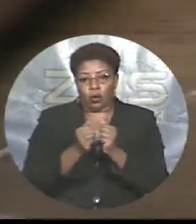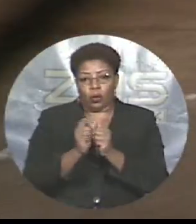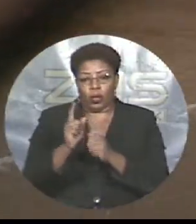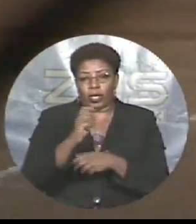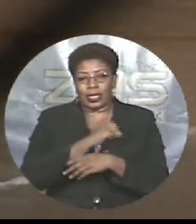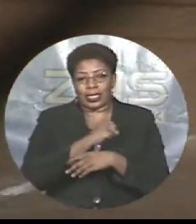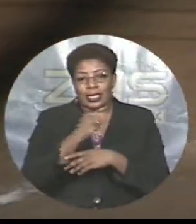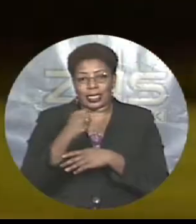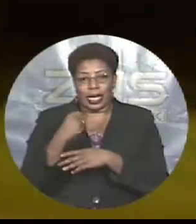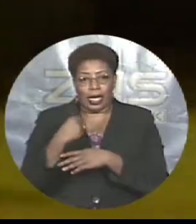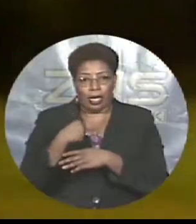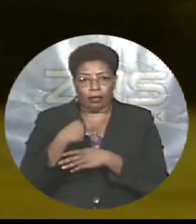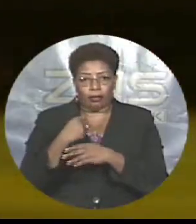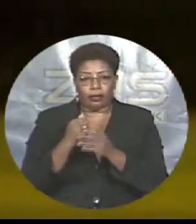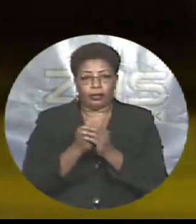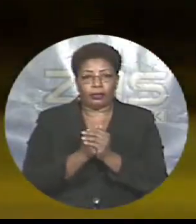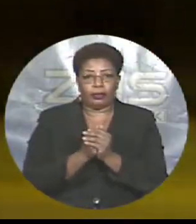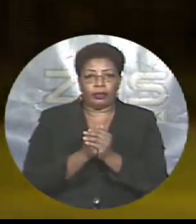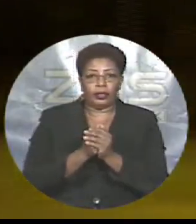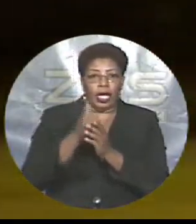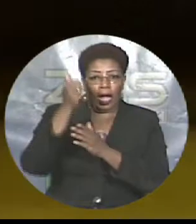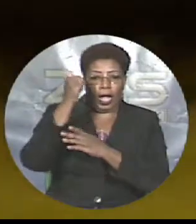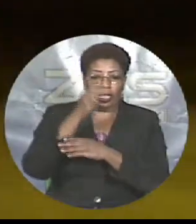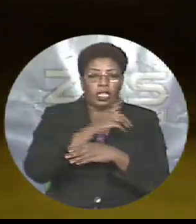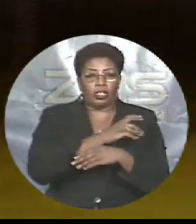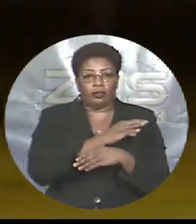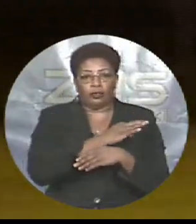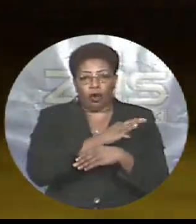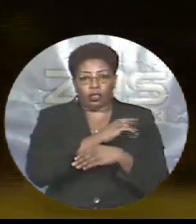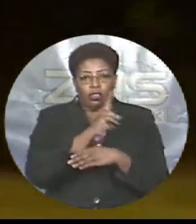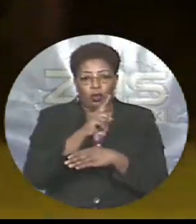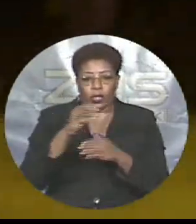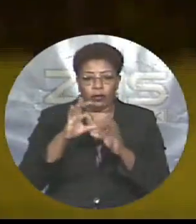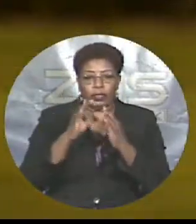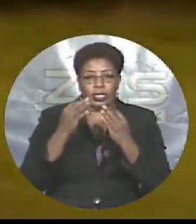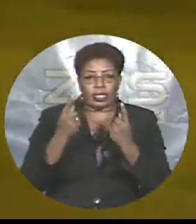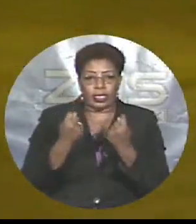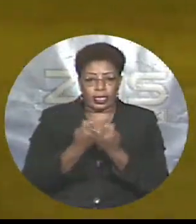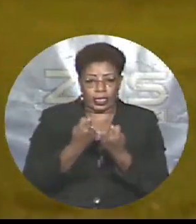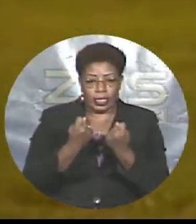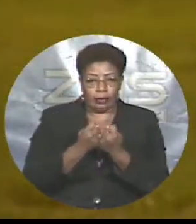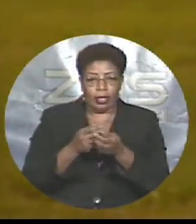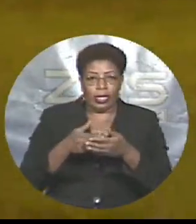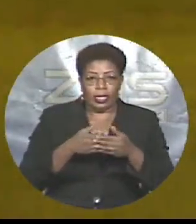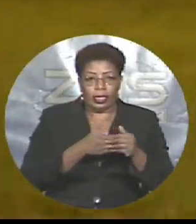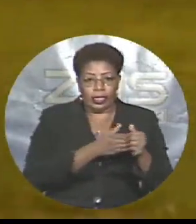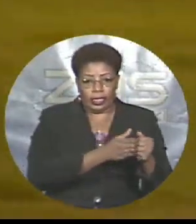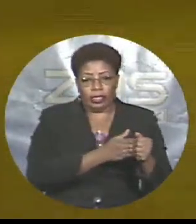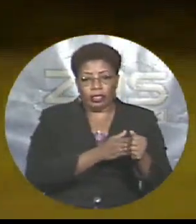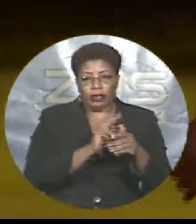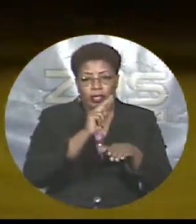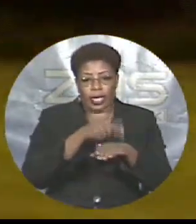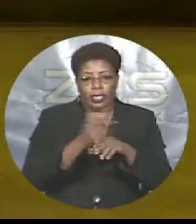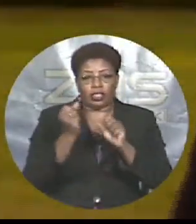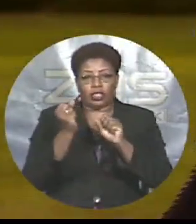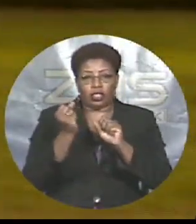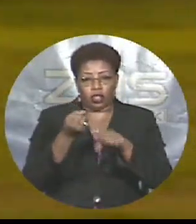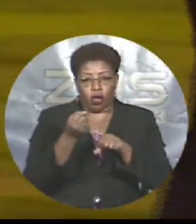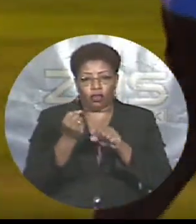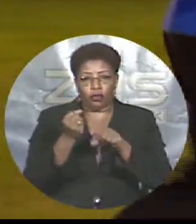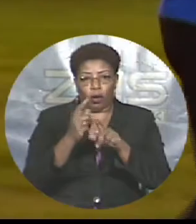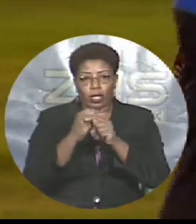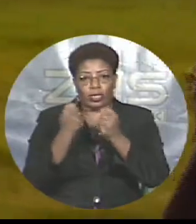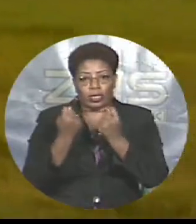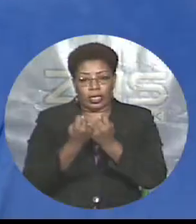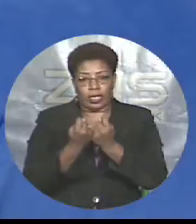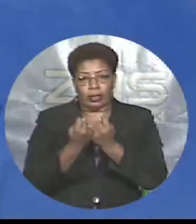staff to get his take. Alcott Forbes, one of the team leaders on this year's men's national softball team, says that the 2-4-2